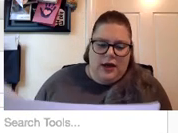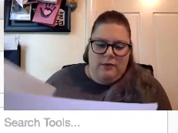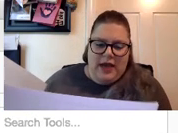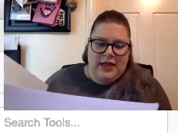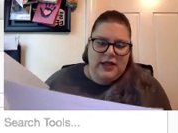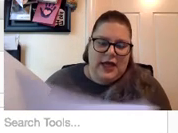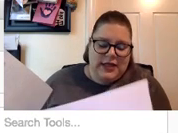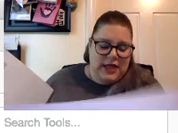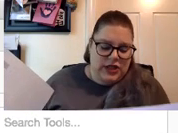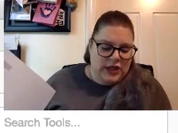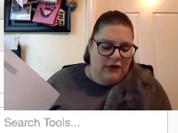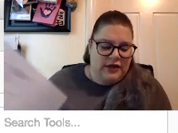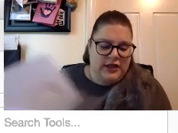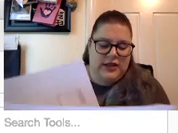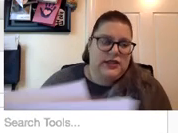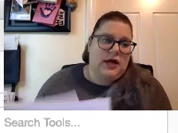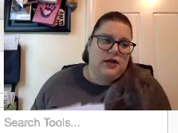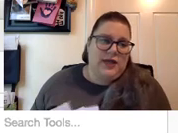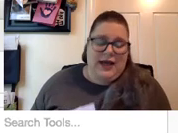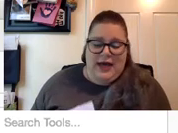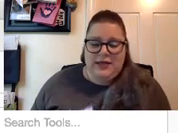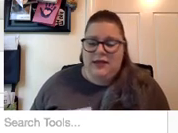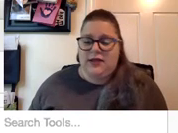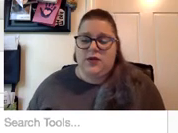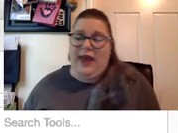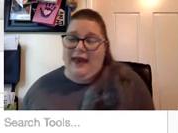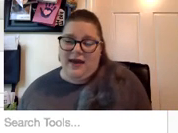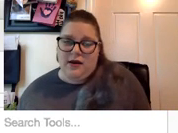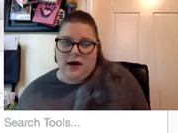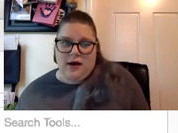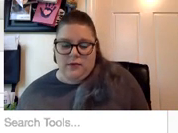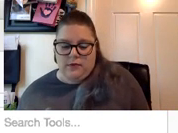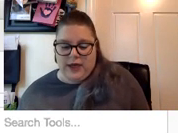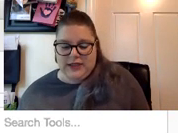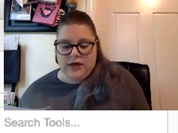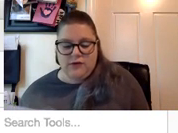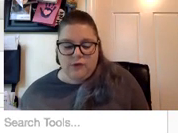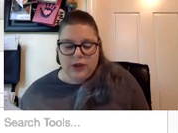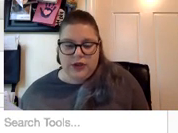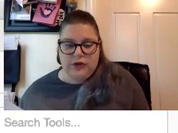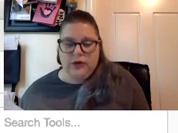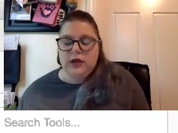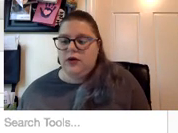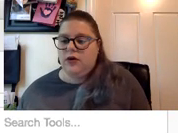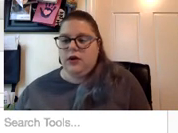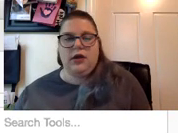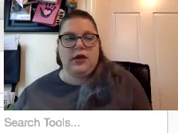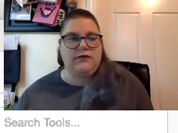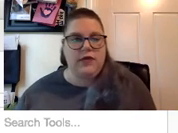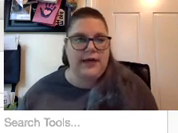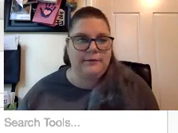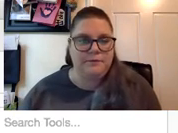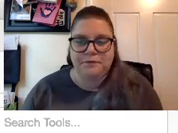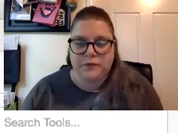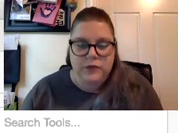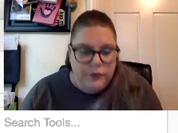We may not, again, touch on everything that this document has, and that's okay, but it's here for you if